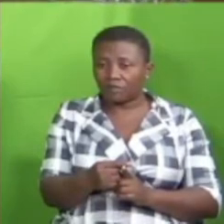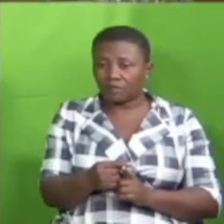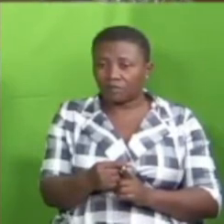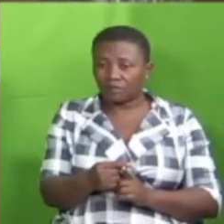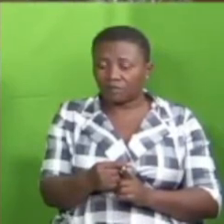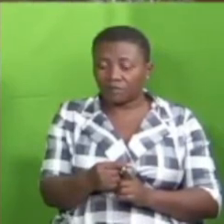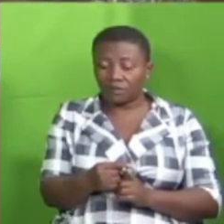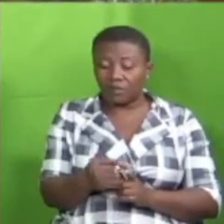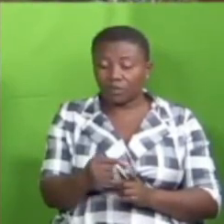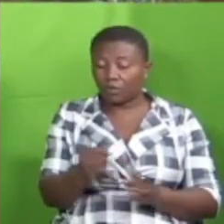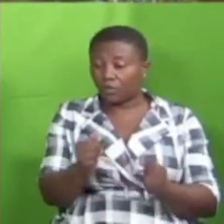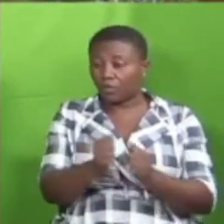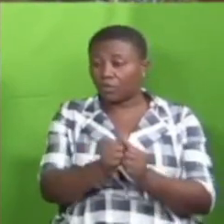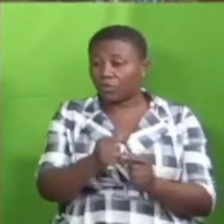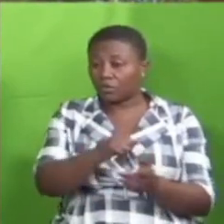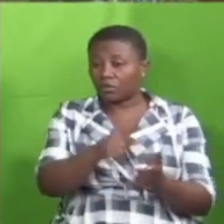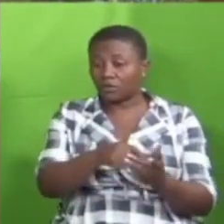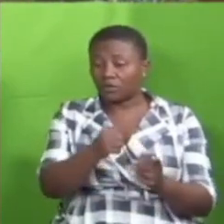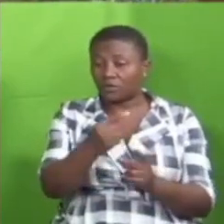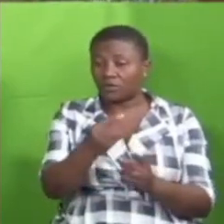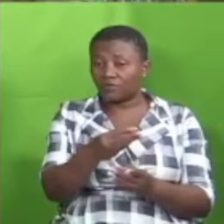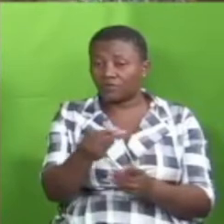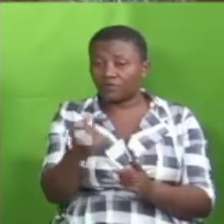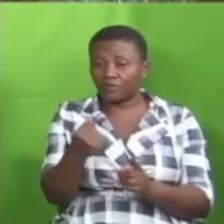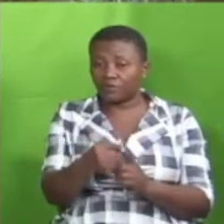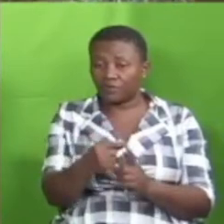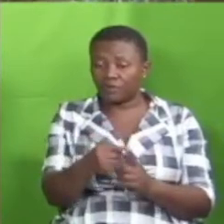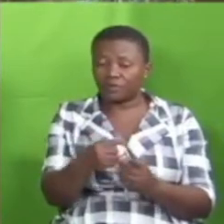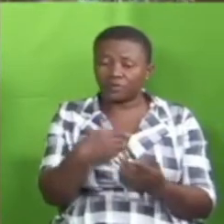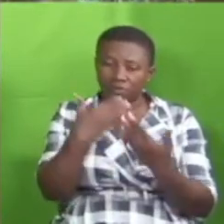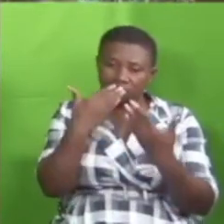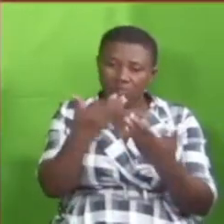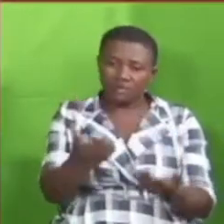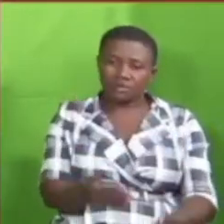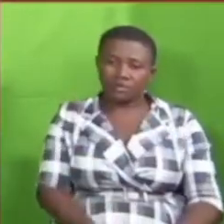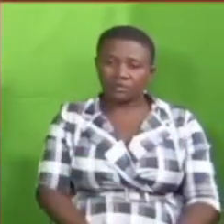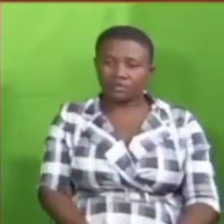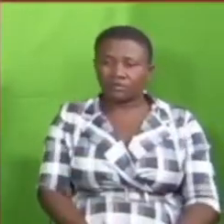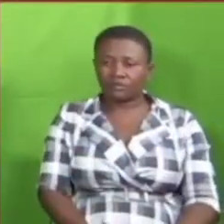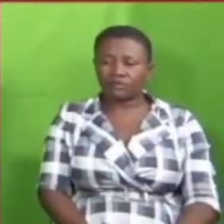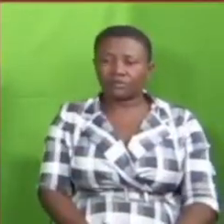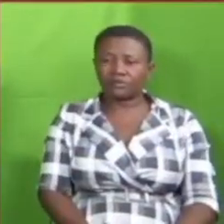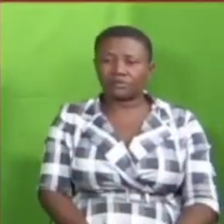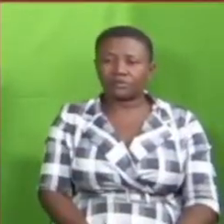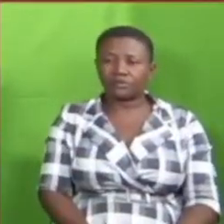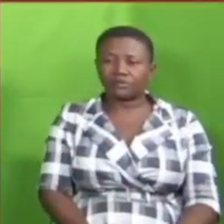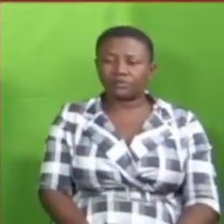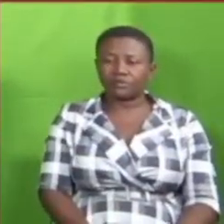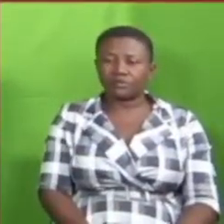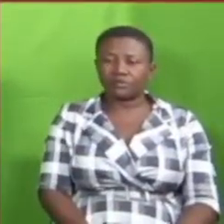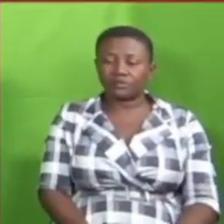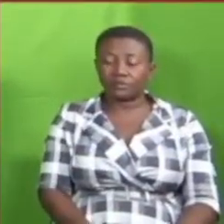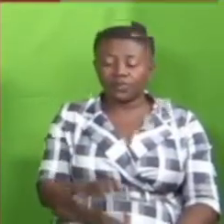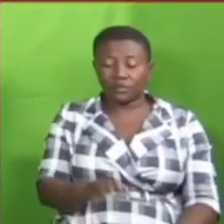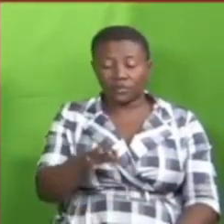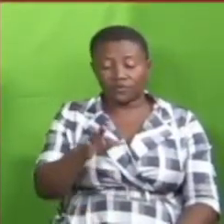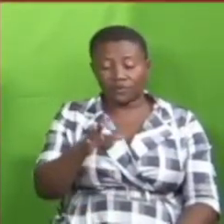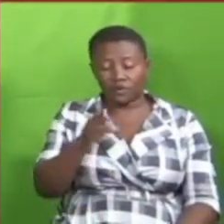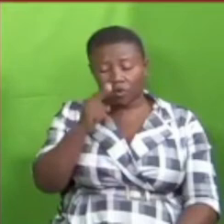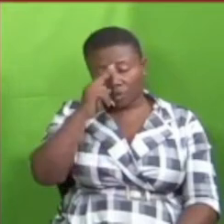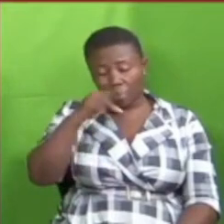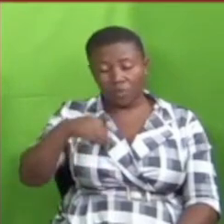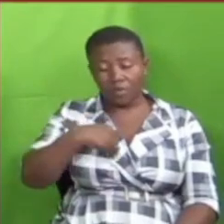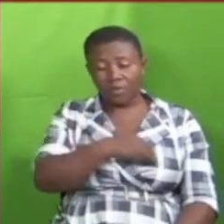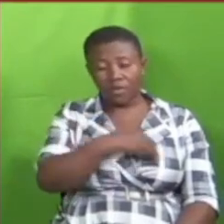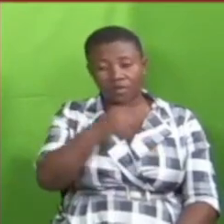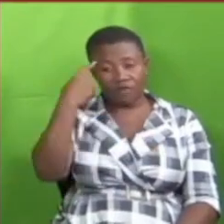within these few words, Mr. Speaker, I effectively take my bow. Thank you very much. Very well. Now, the Honourable Member for